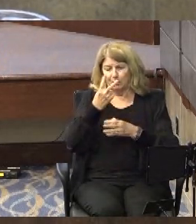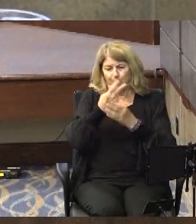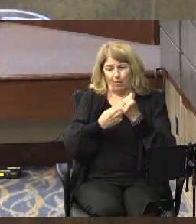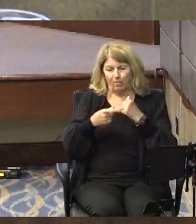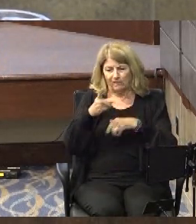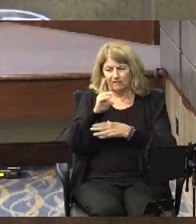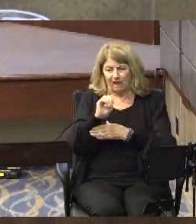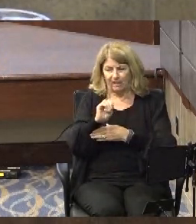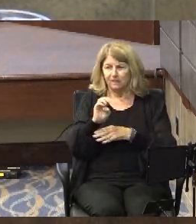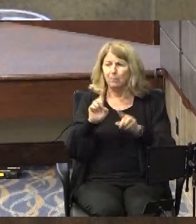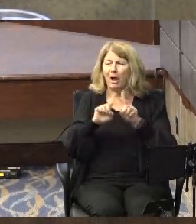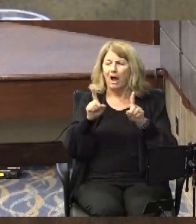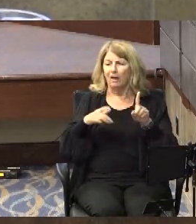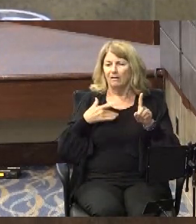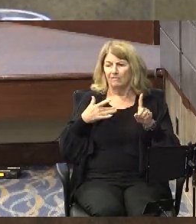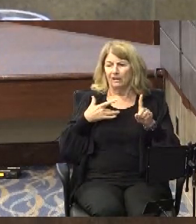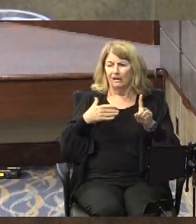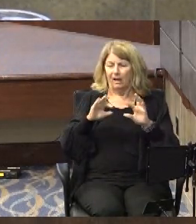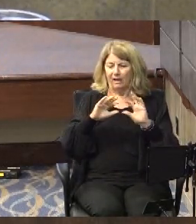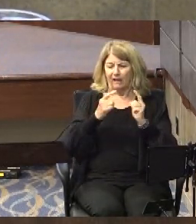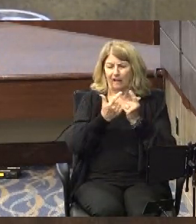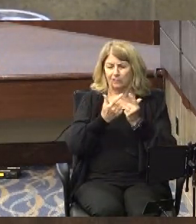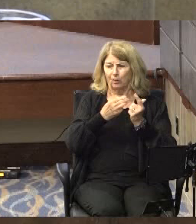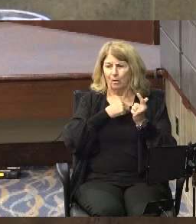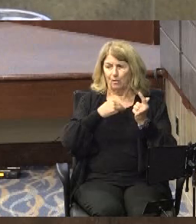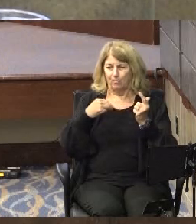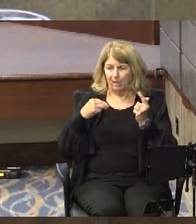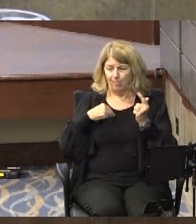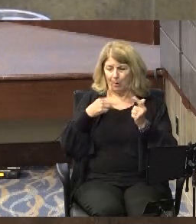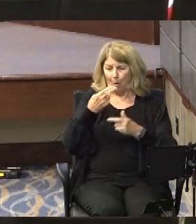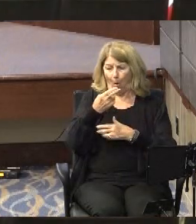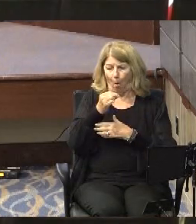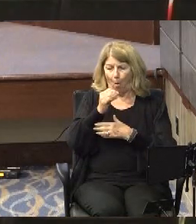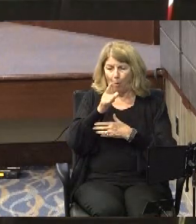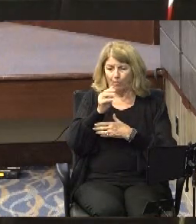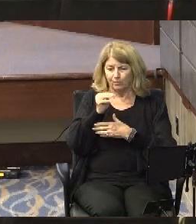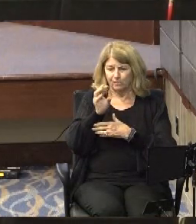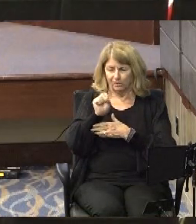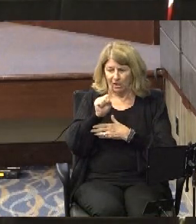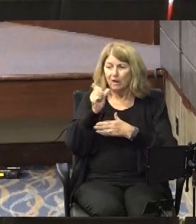feel Councilmember Holmes' motion is appropriate in this case.